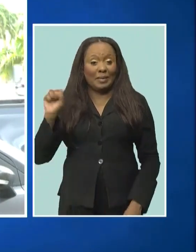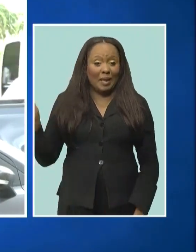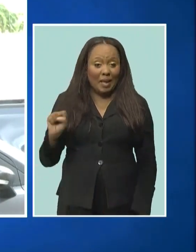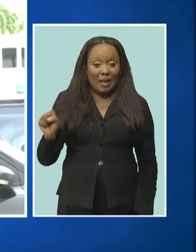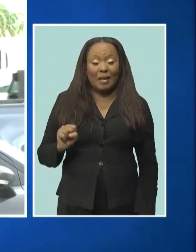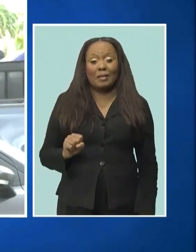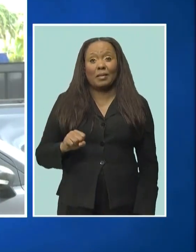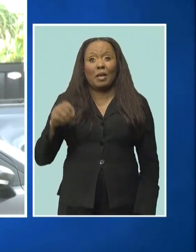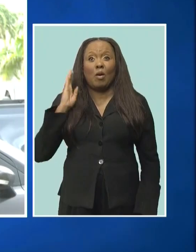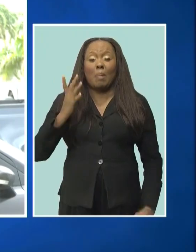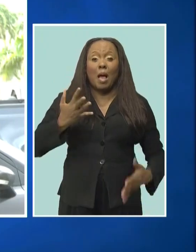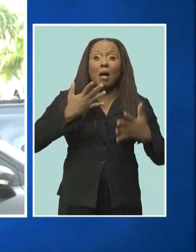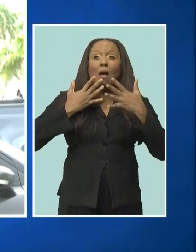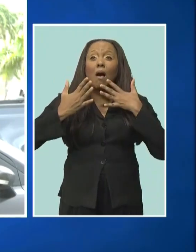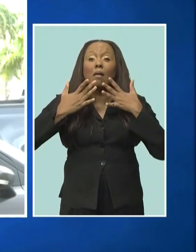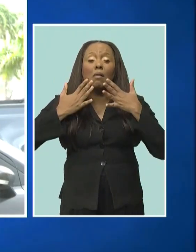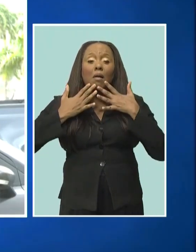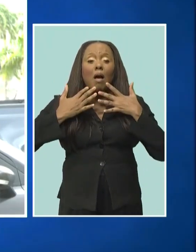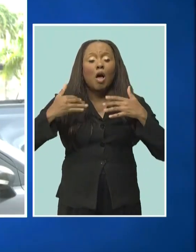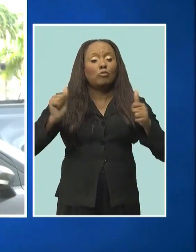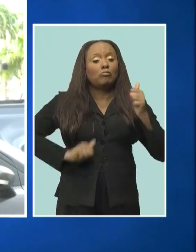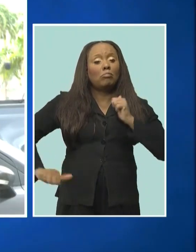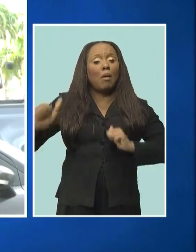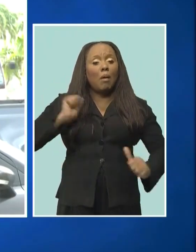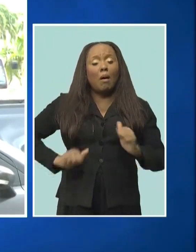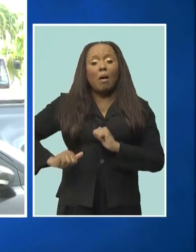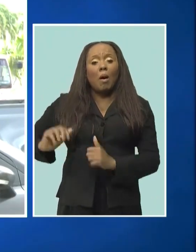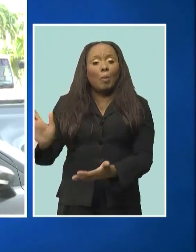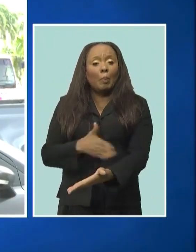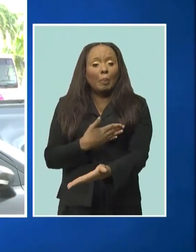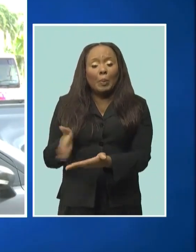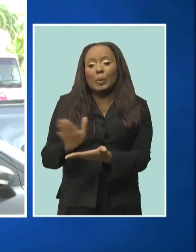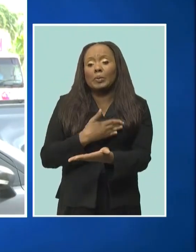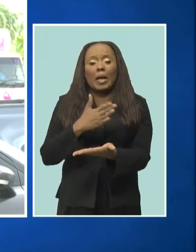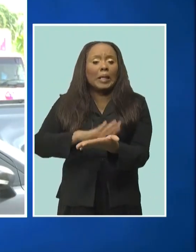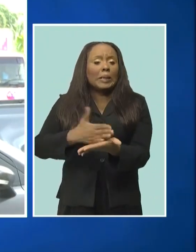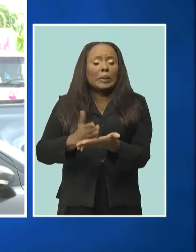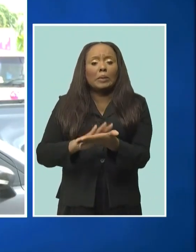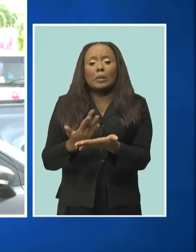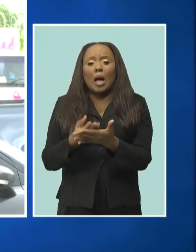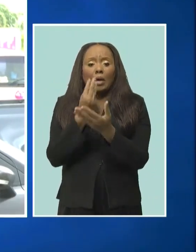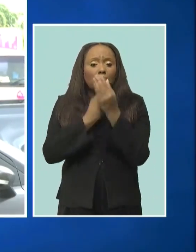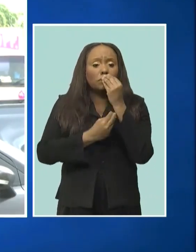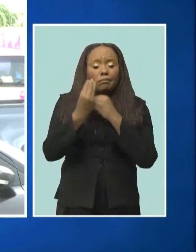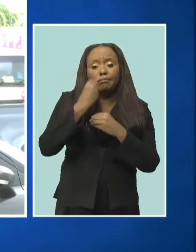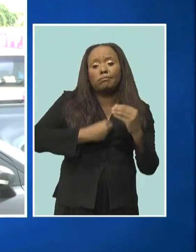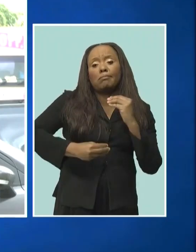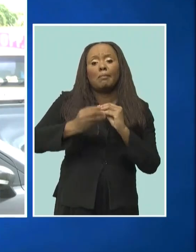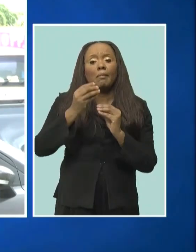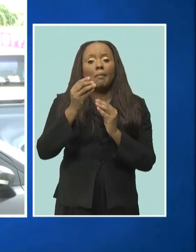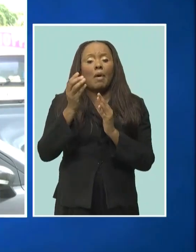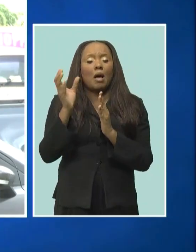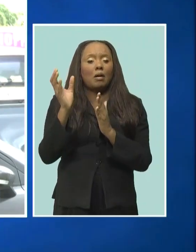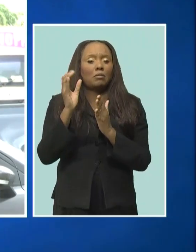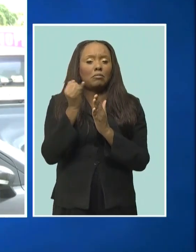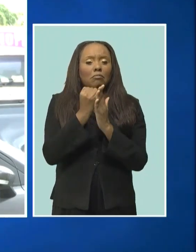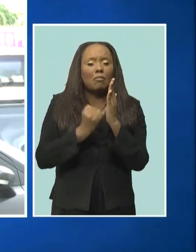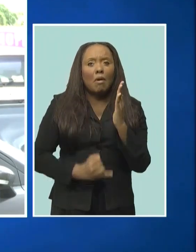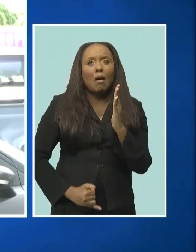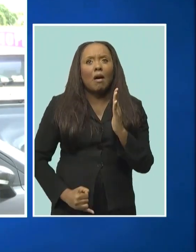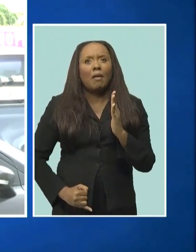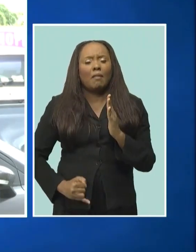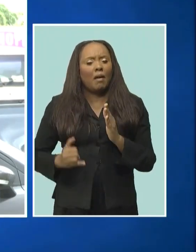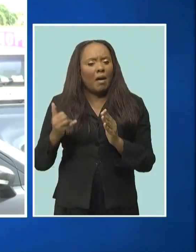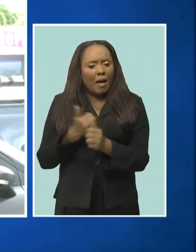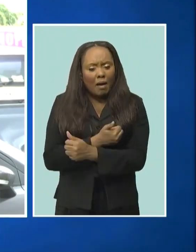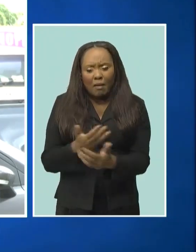of color, drama, music, culinary fare, craft, culture, and homage,